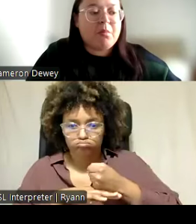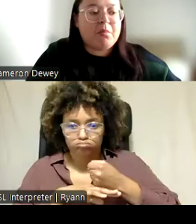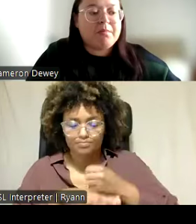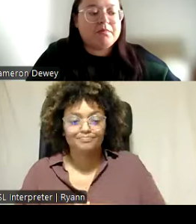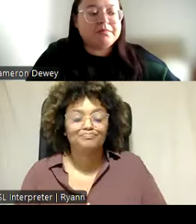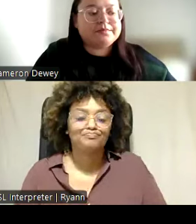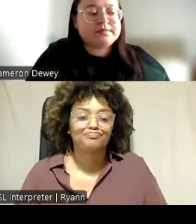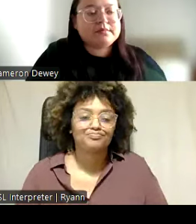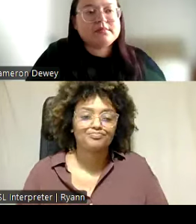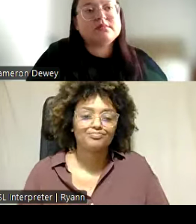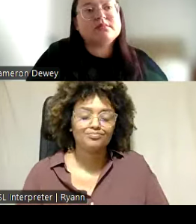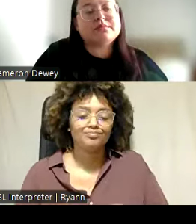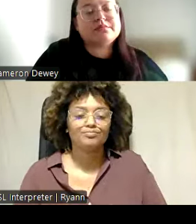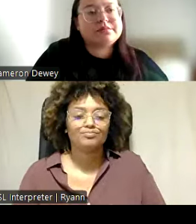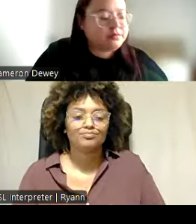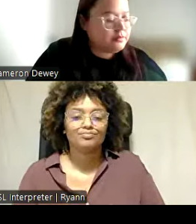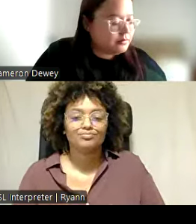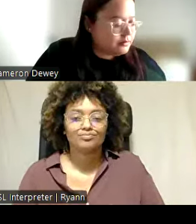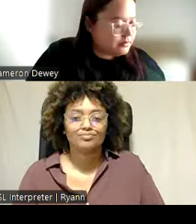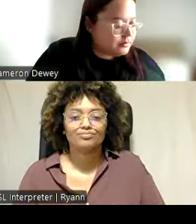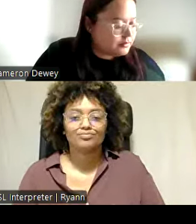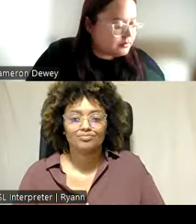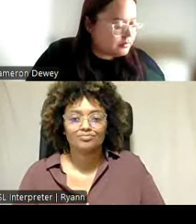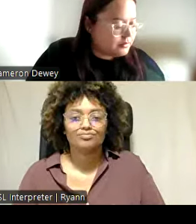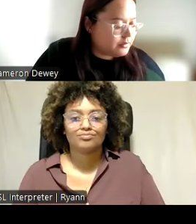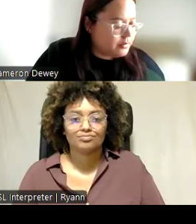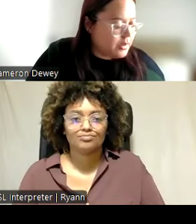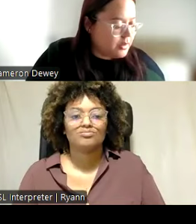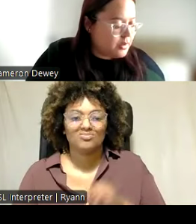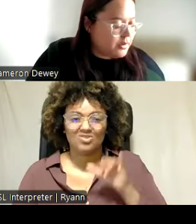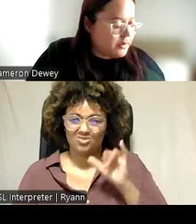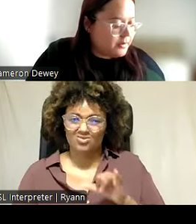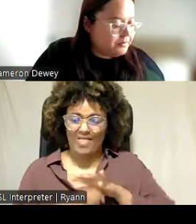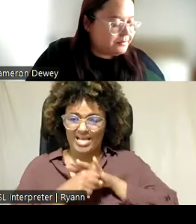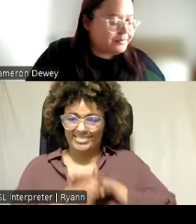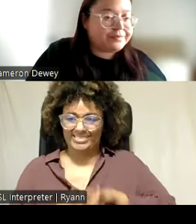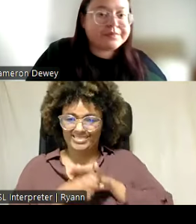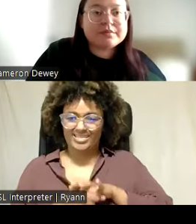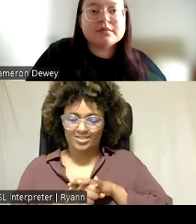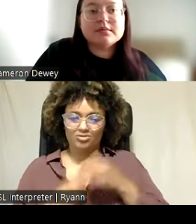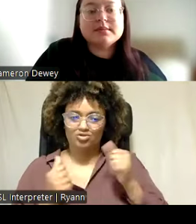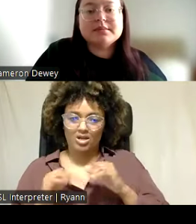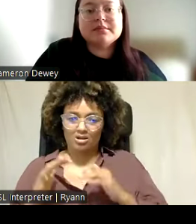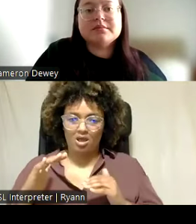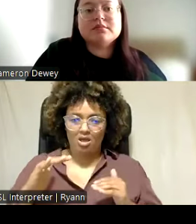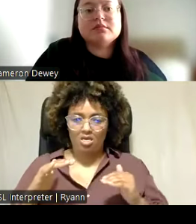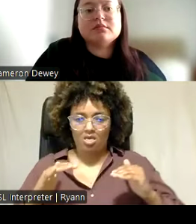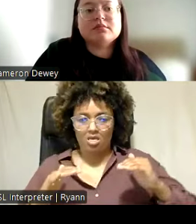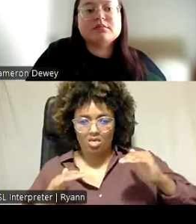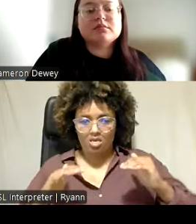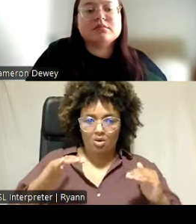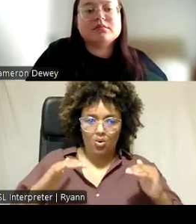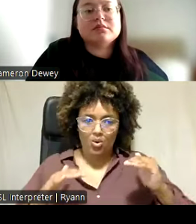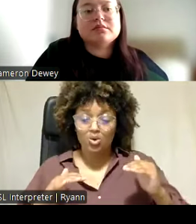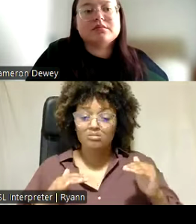this tension to homeostasis period is also fairly quick. But during tonic immobility, our heart rate